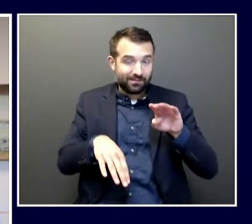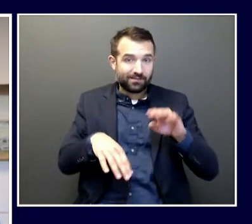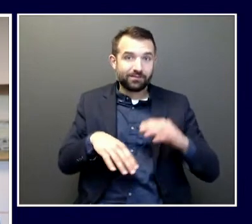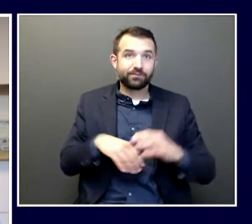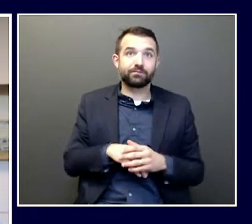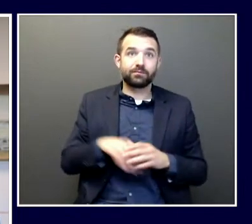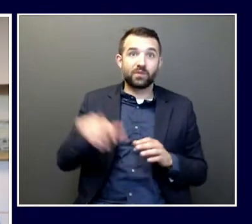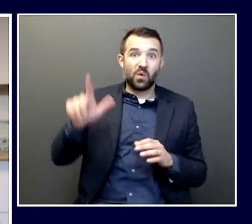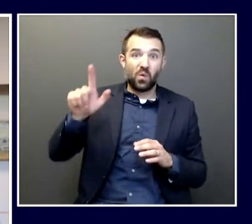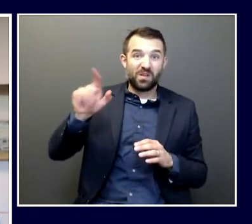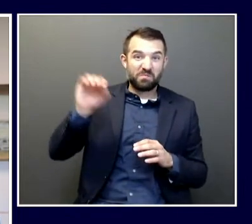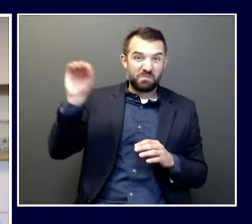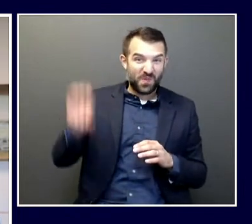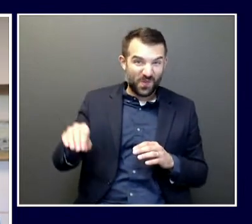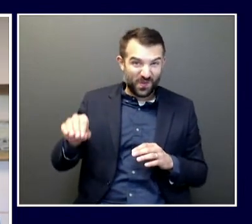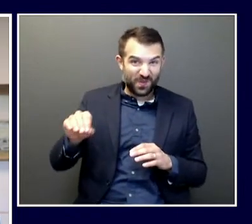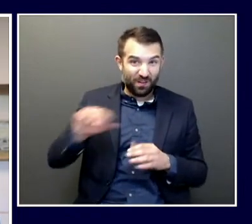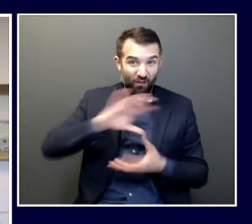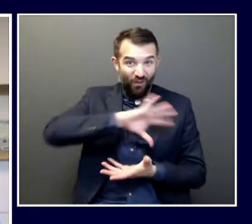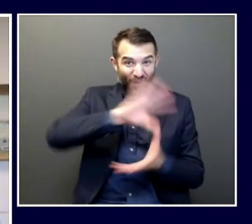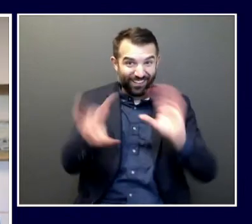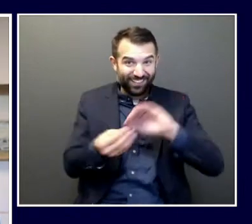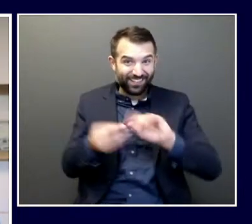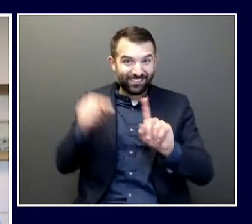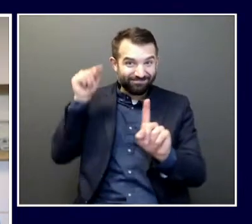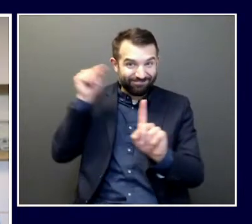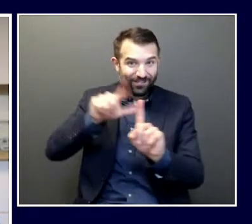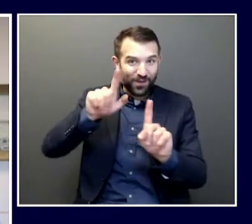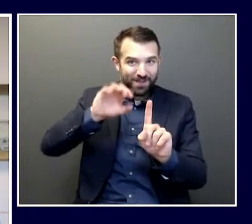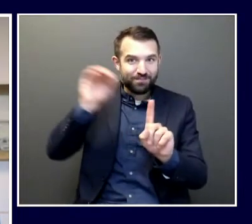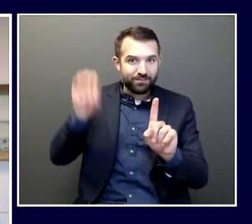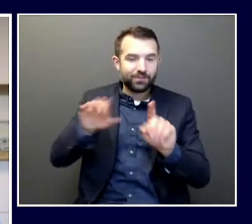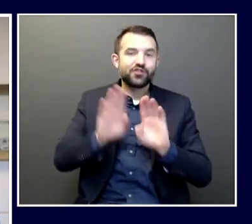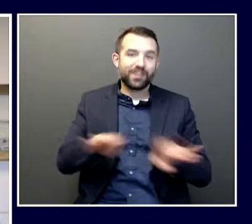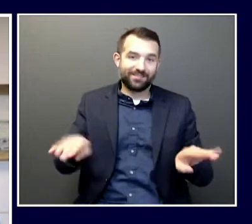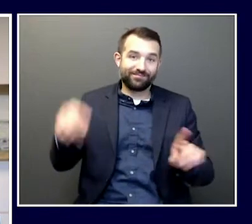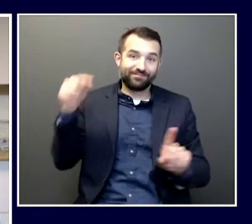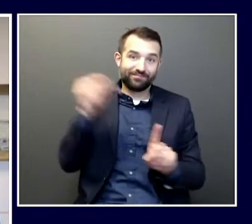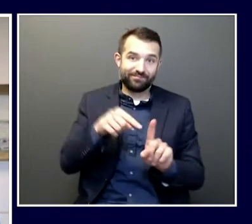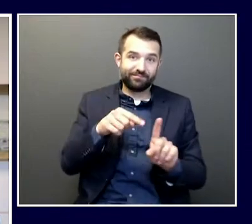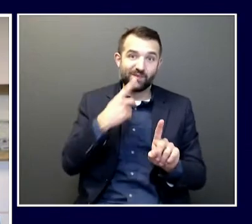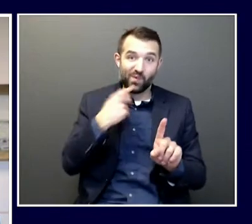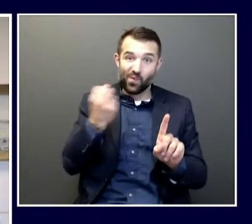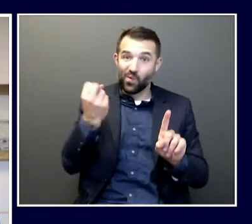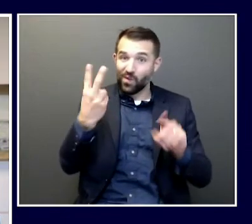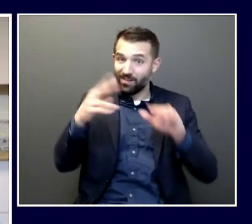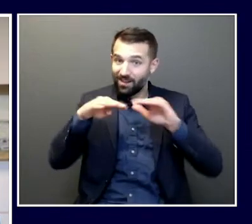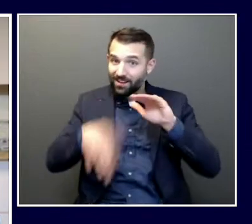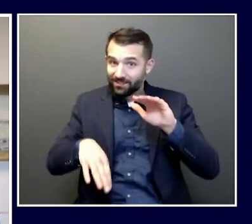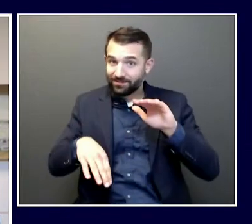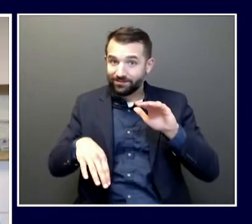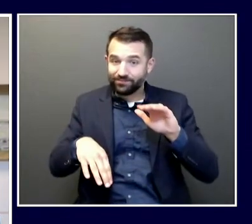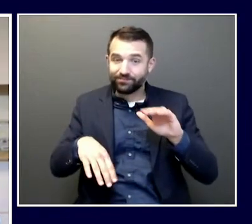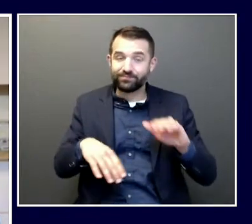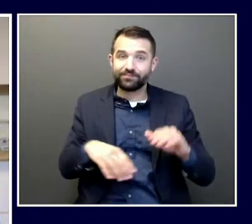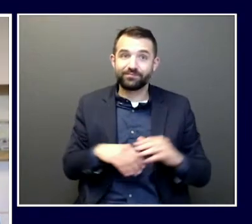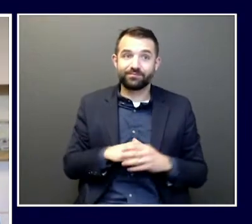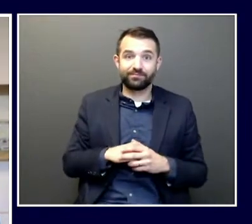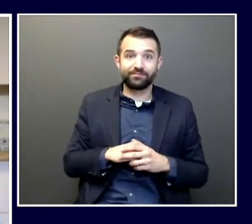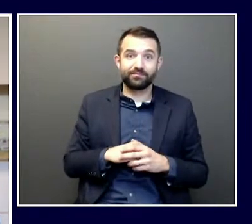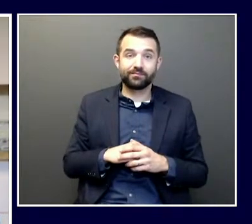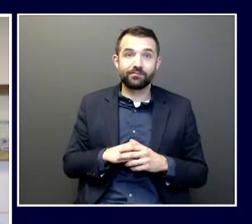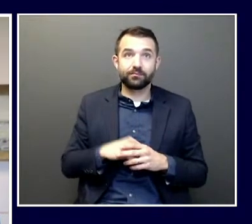21% of all of the cases reported across the state during that same time window. Now, at the same